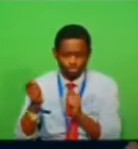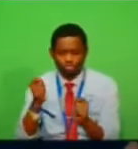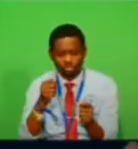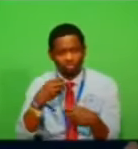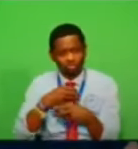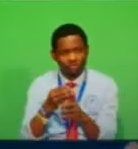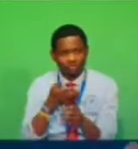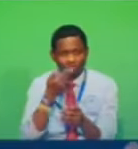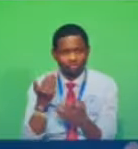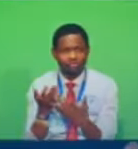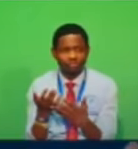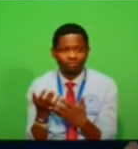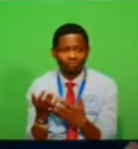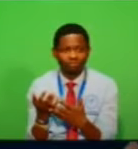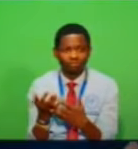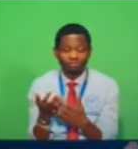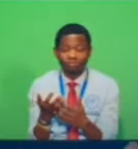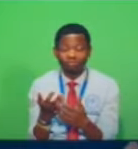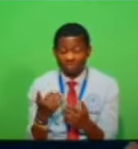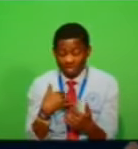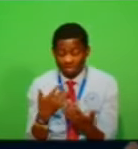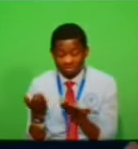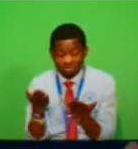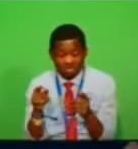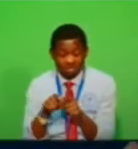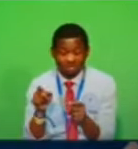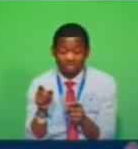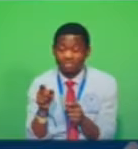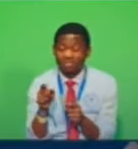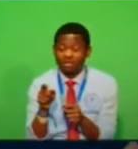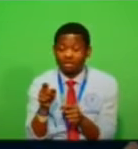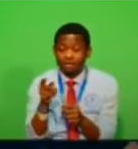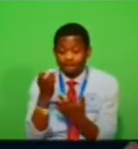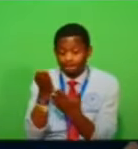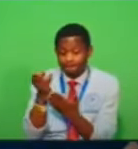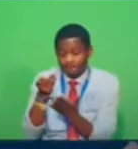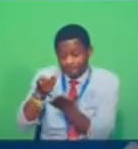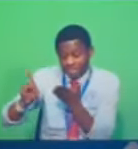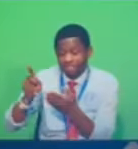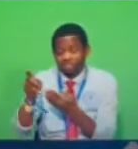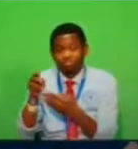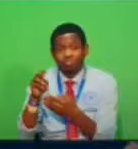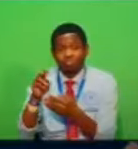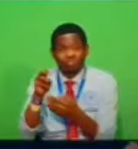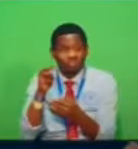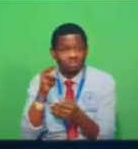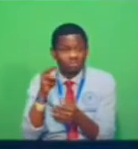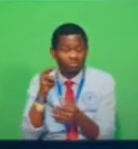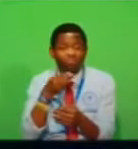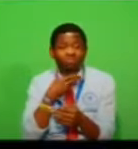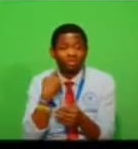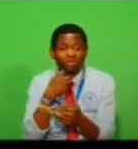Now I serve as a bivocational minister of the church. And I would go to these countries. I